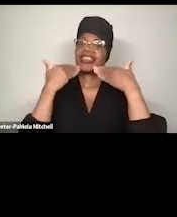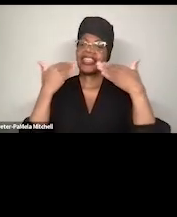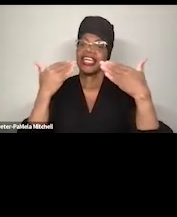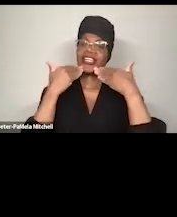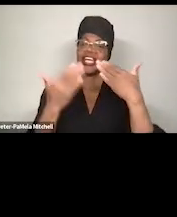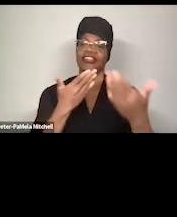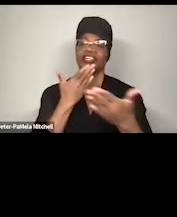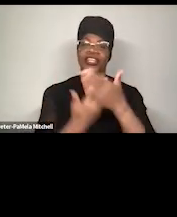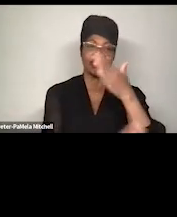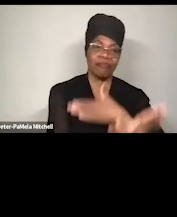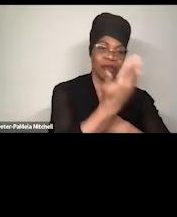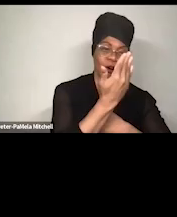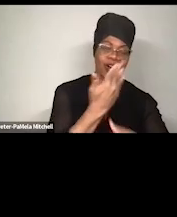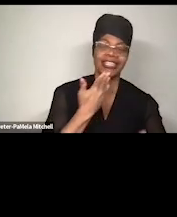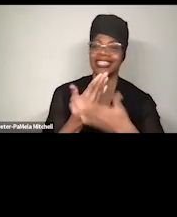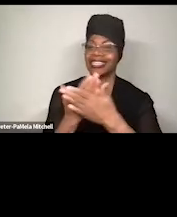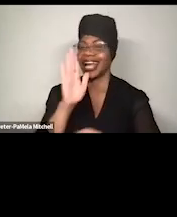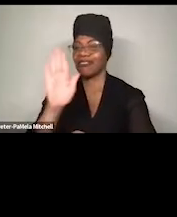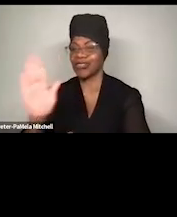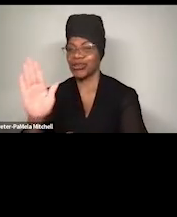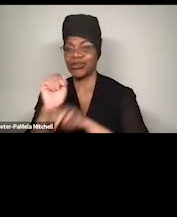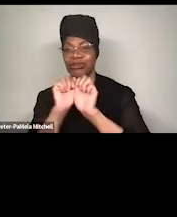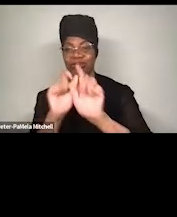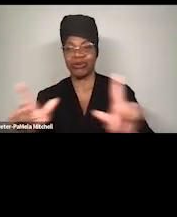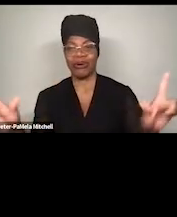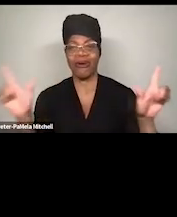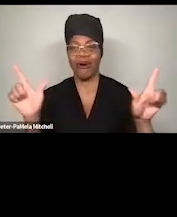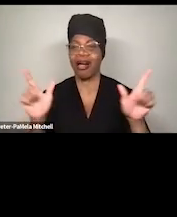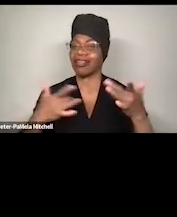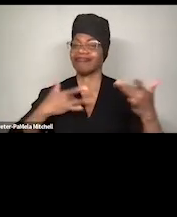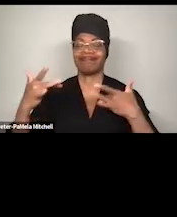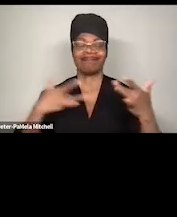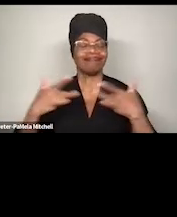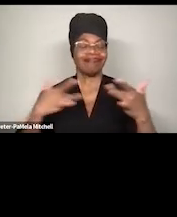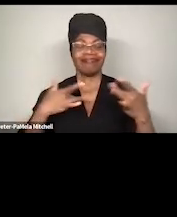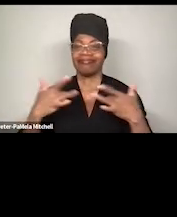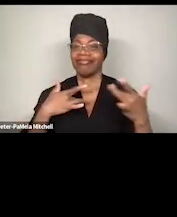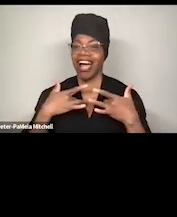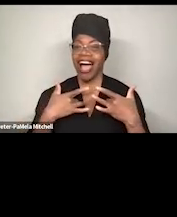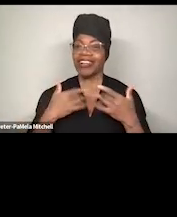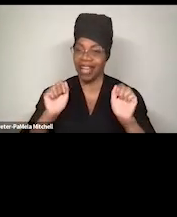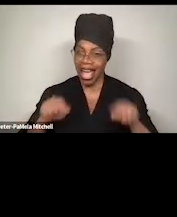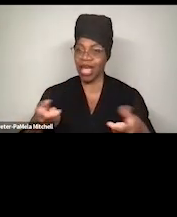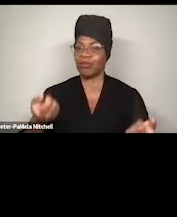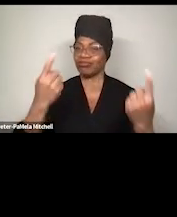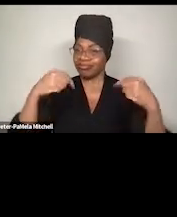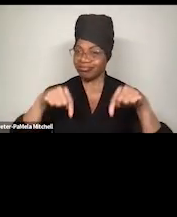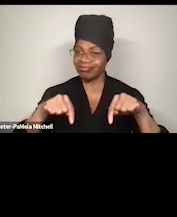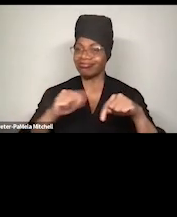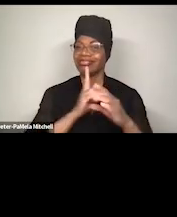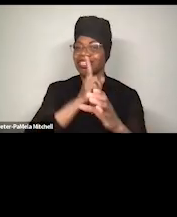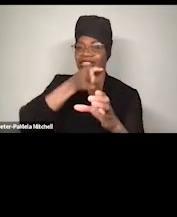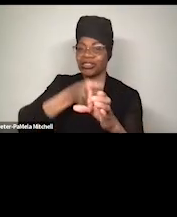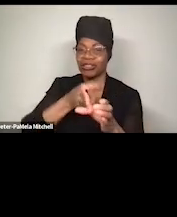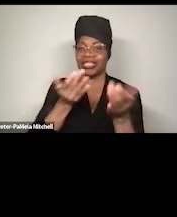Good morning, good afternoon, everyone. So delighted that you were able to join us here today